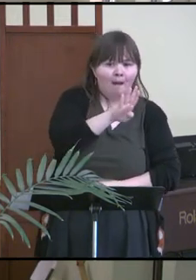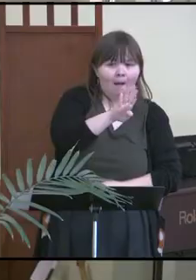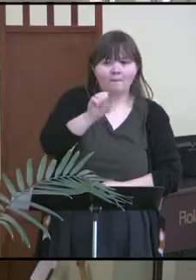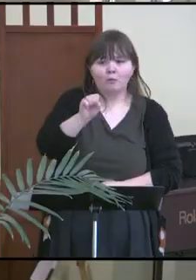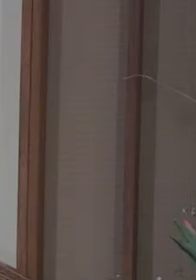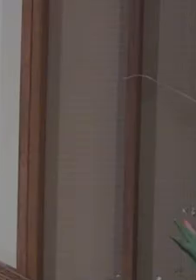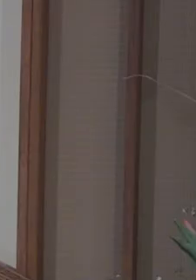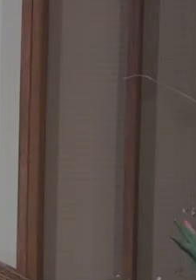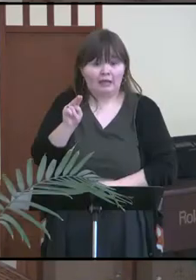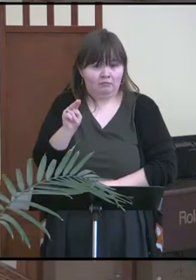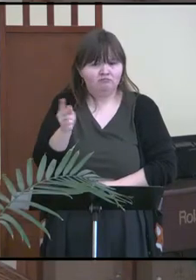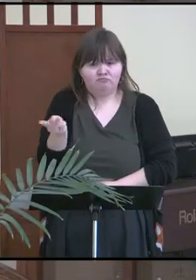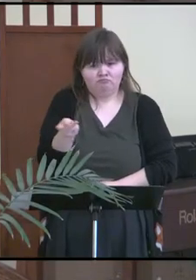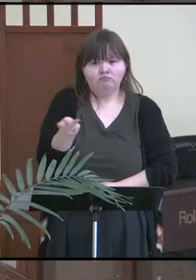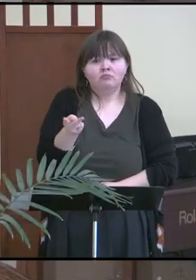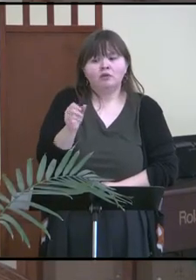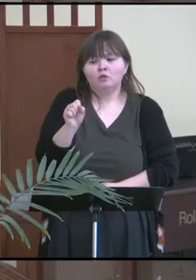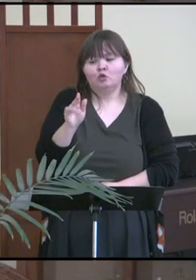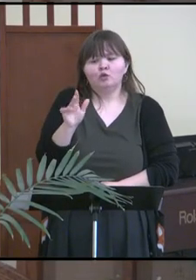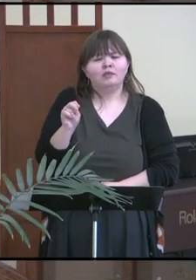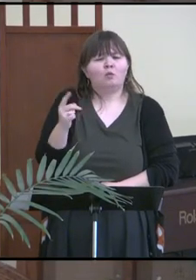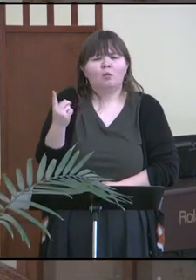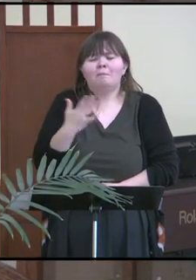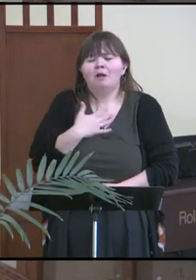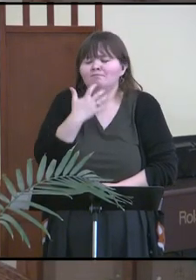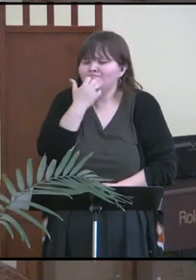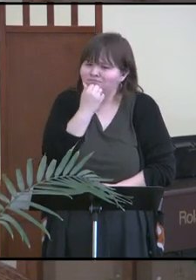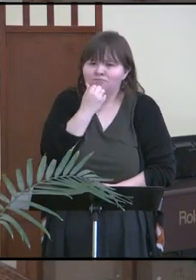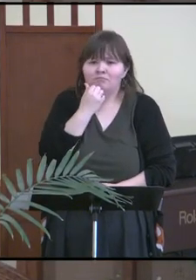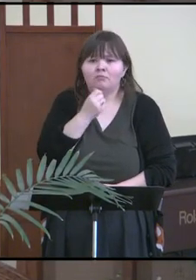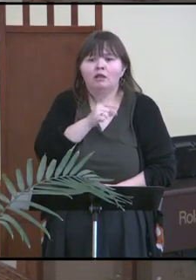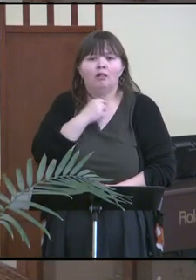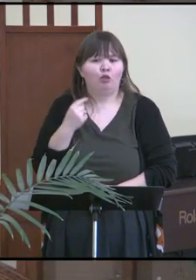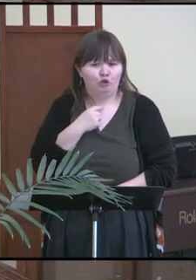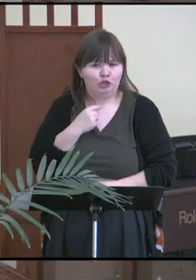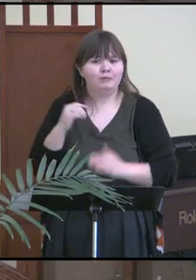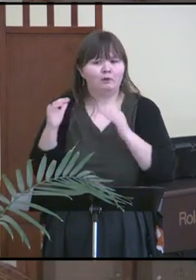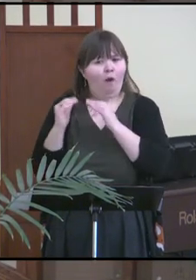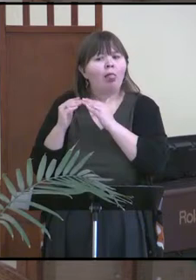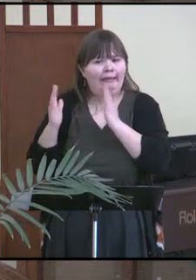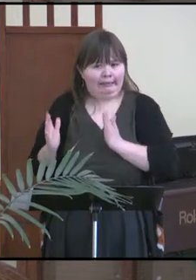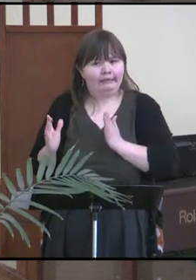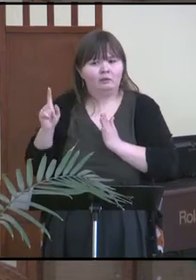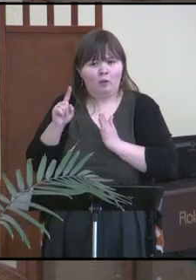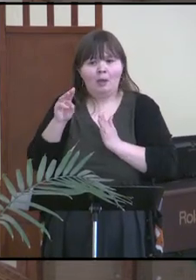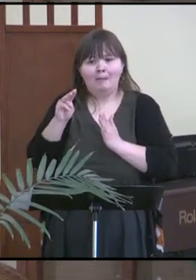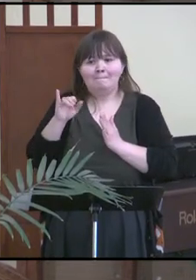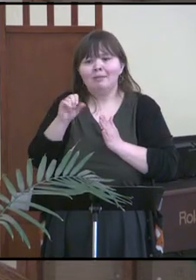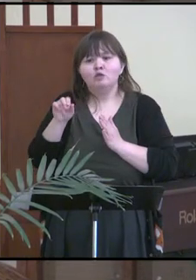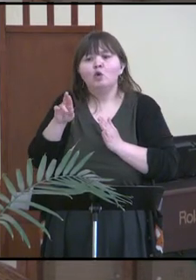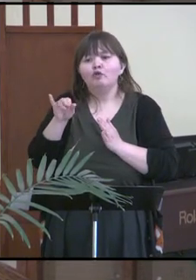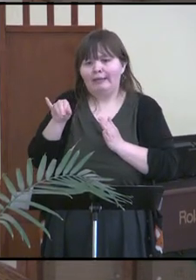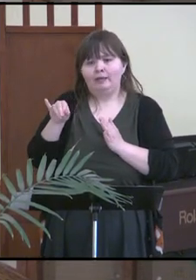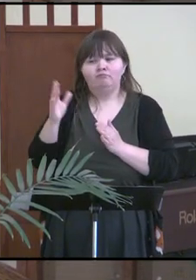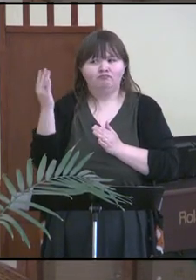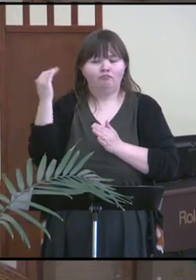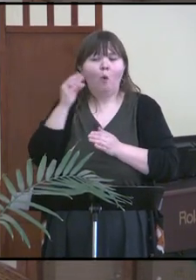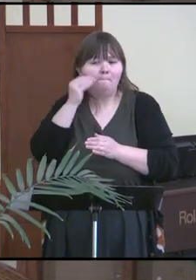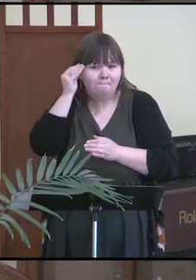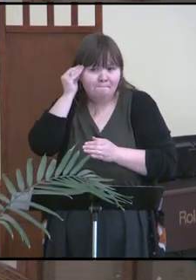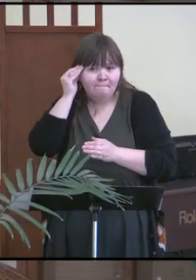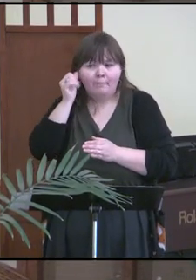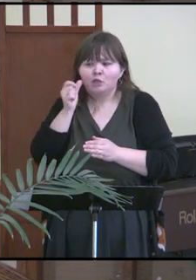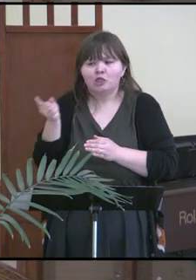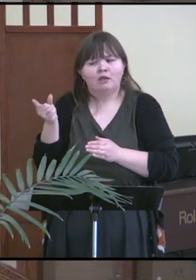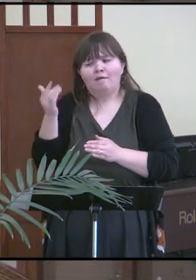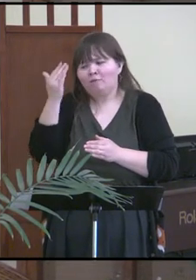Marner Sides. Susan is one of my beloved clergy colleagues in Missouri, and she's someone I've known for